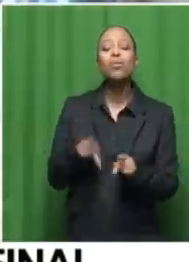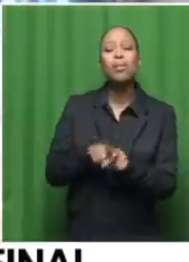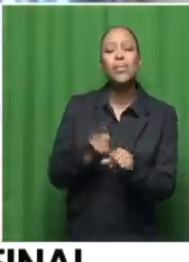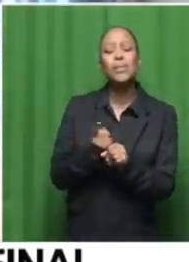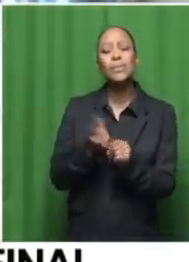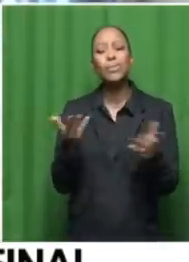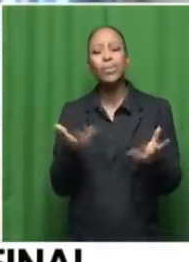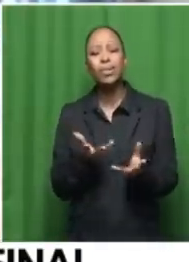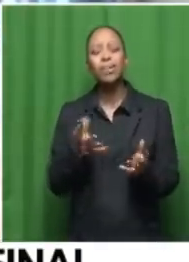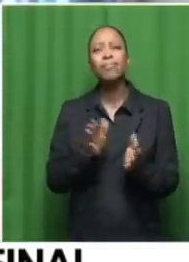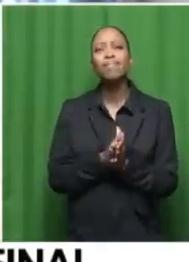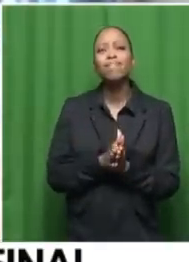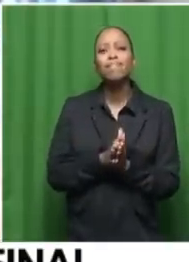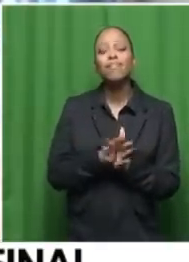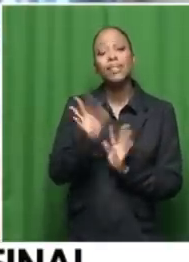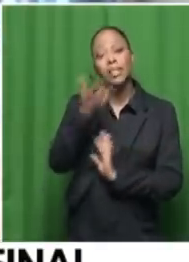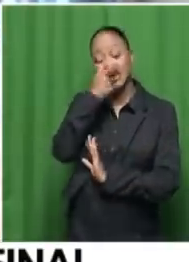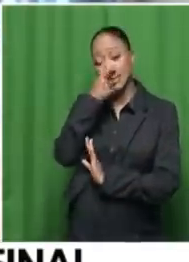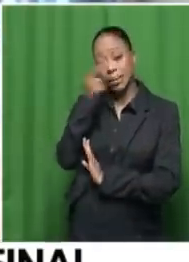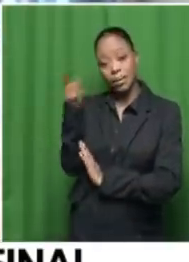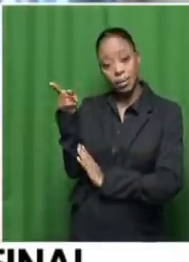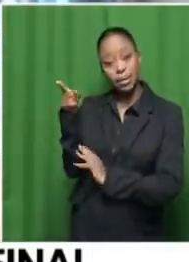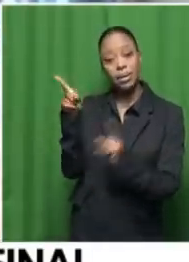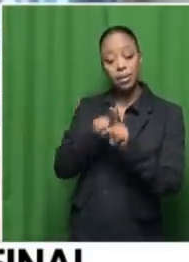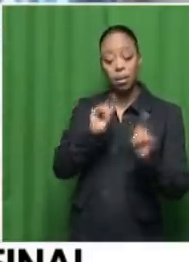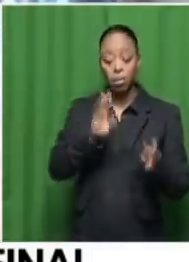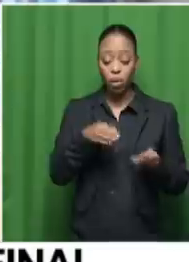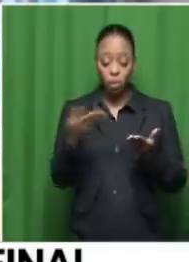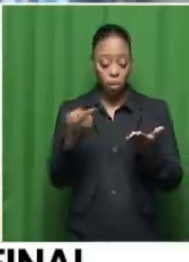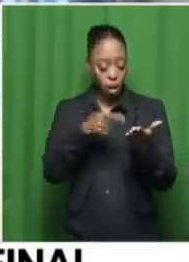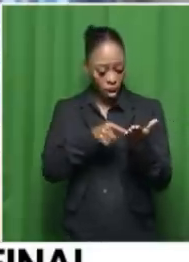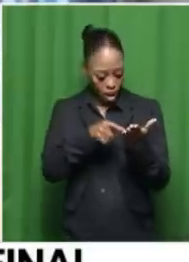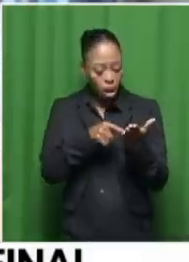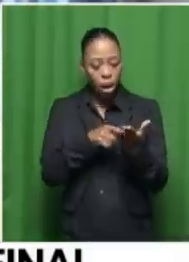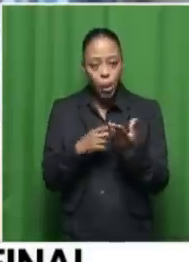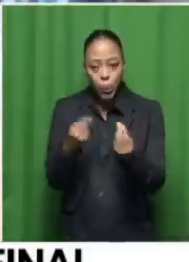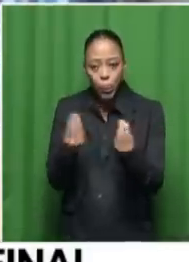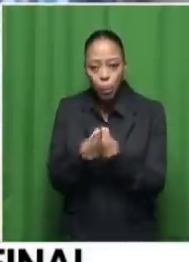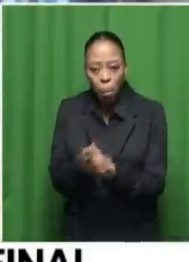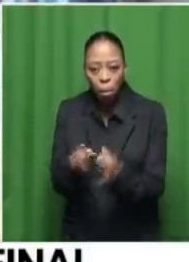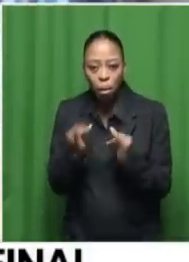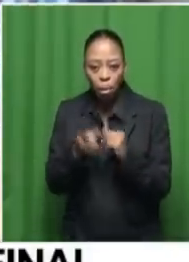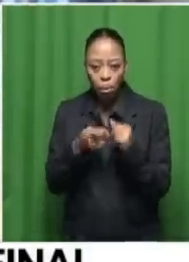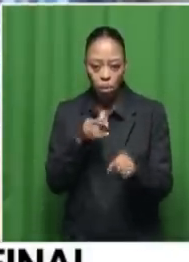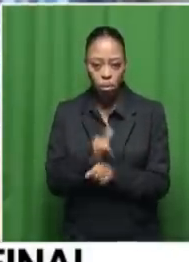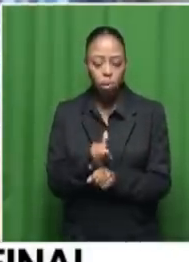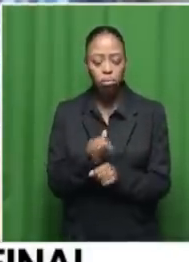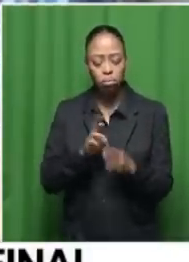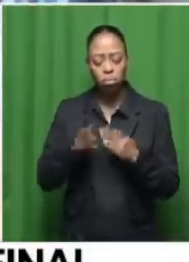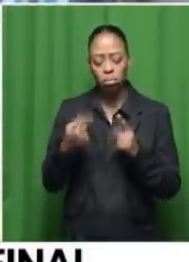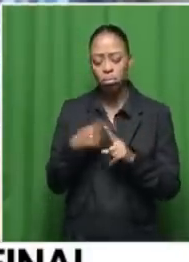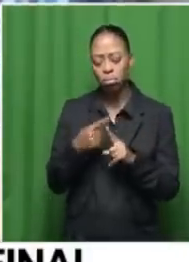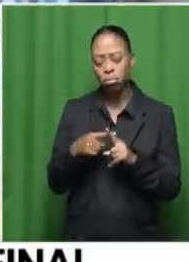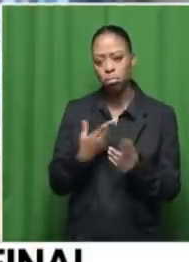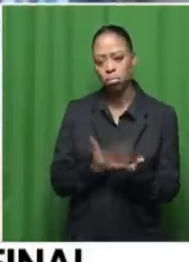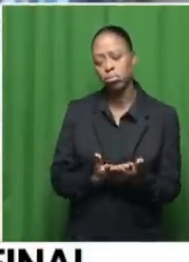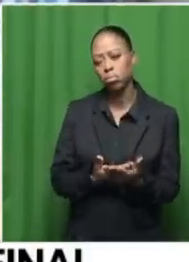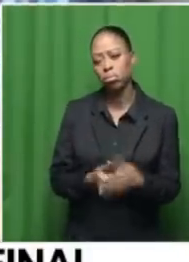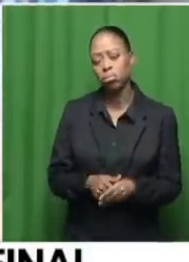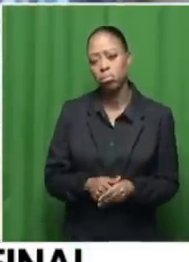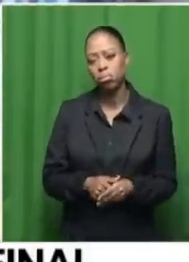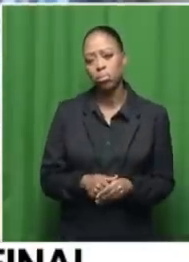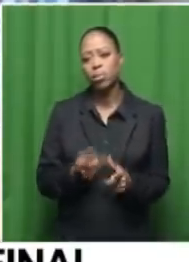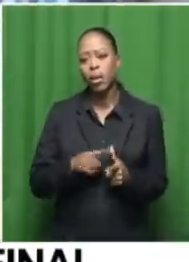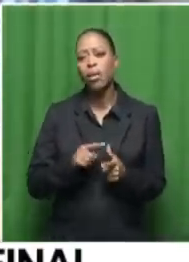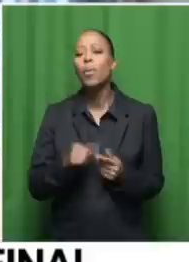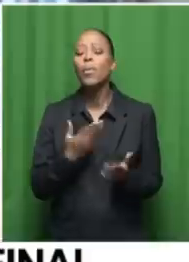the president to the recommendations of the Zondo Commission, then we will indeed